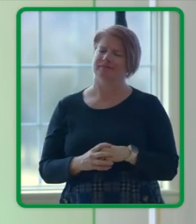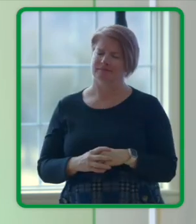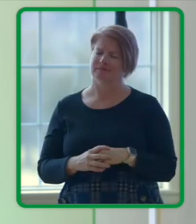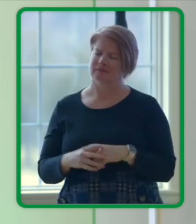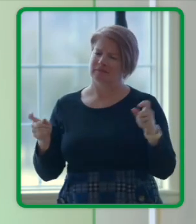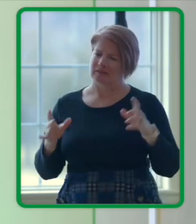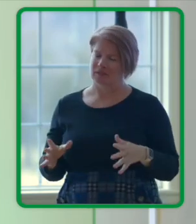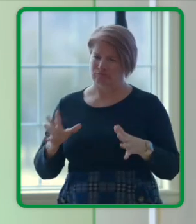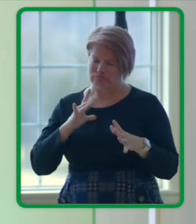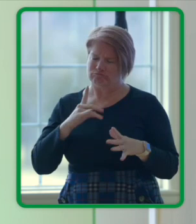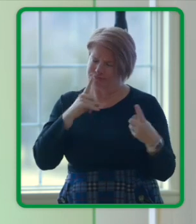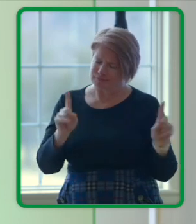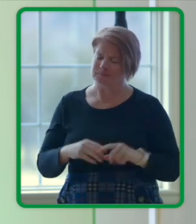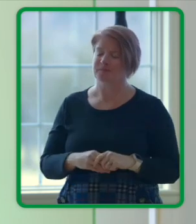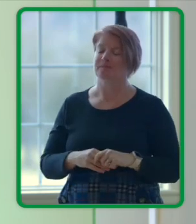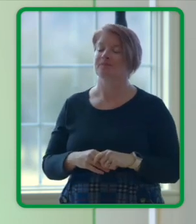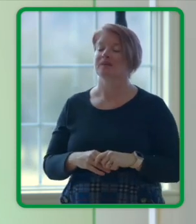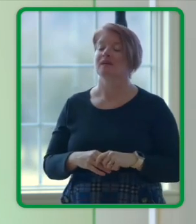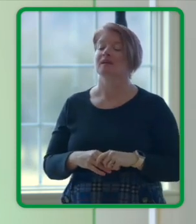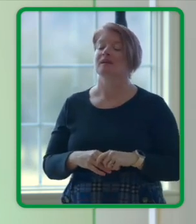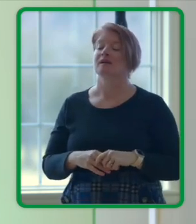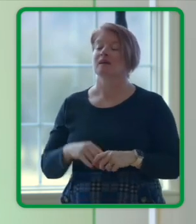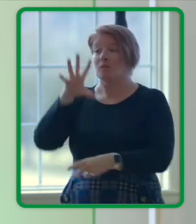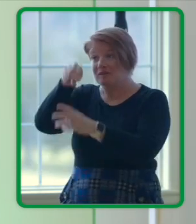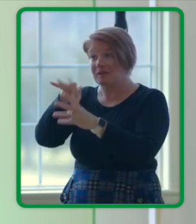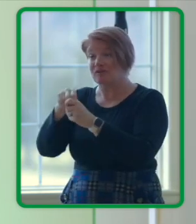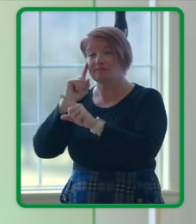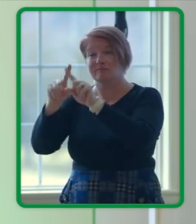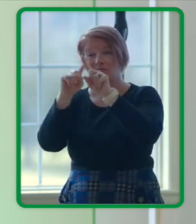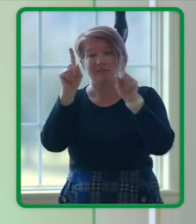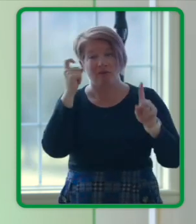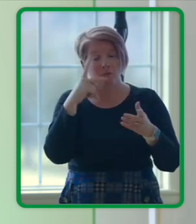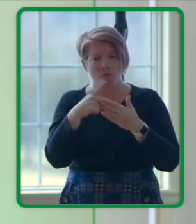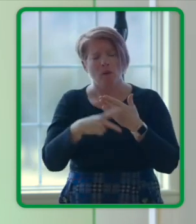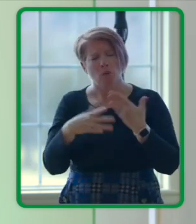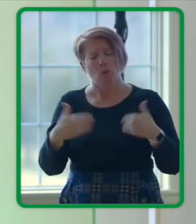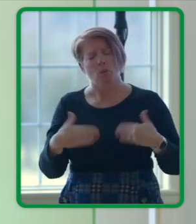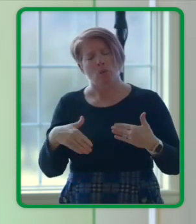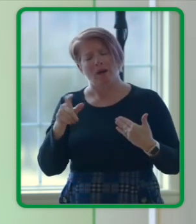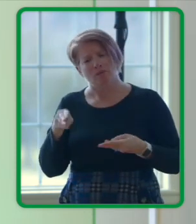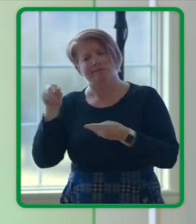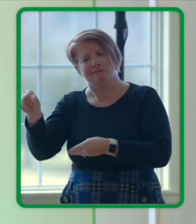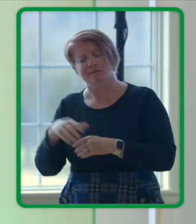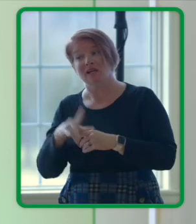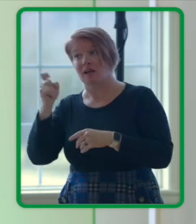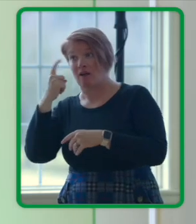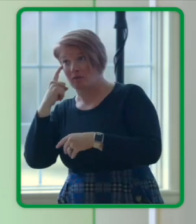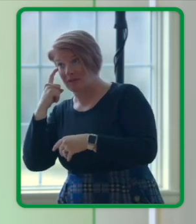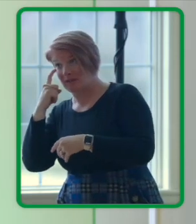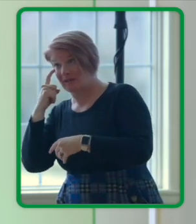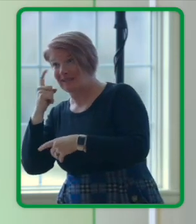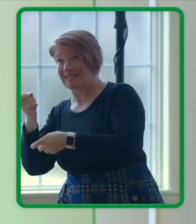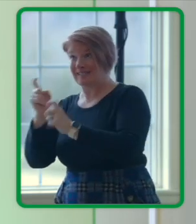how management gets that done. Also, the participation in government programs, it comes at a cost. If the government's going to give you